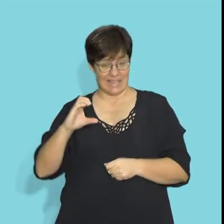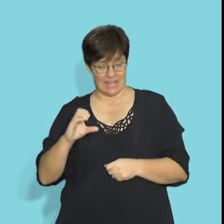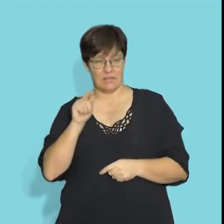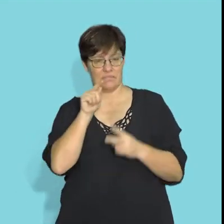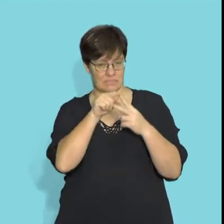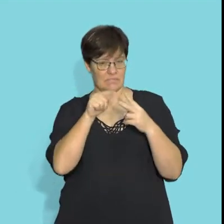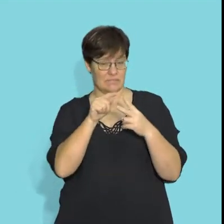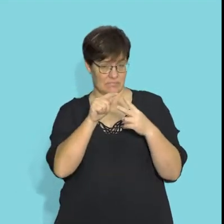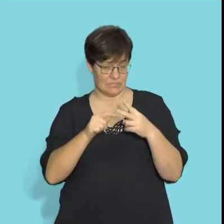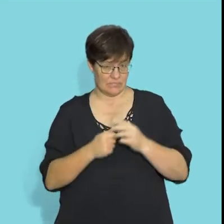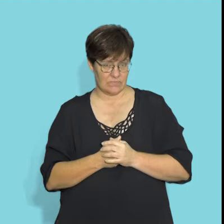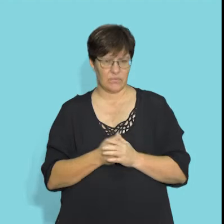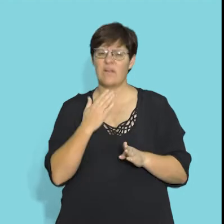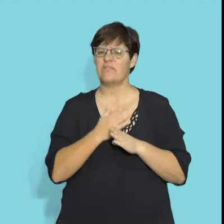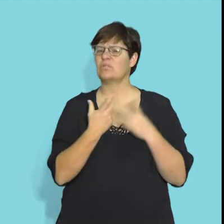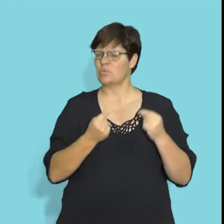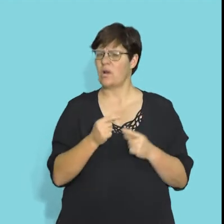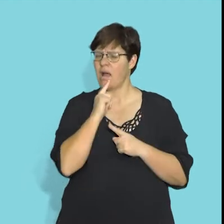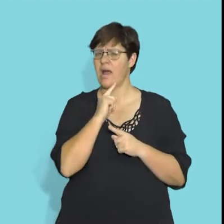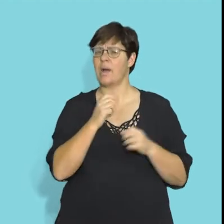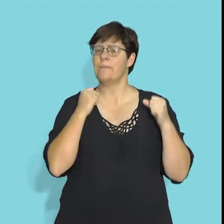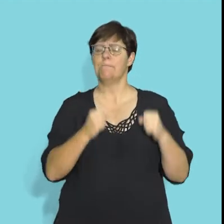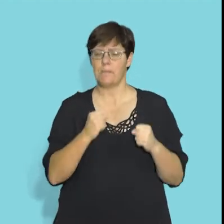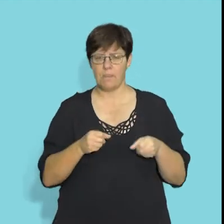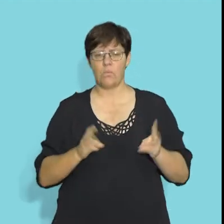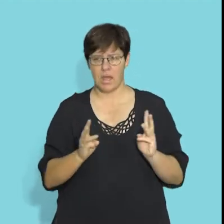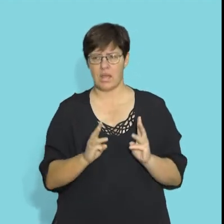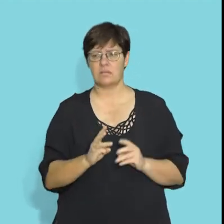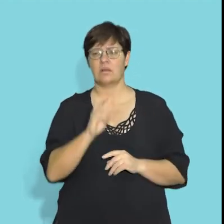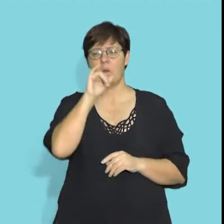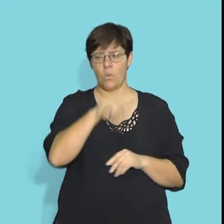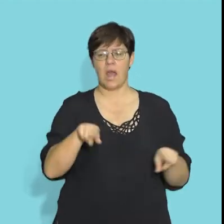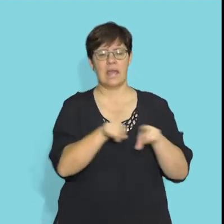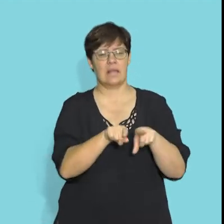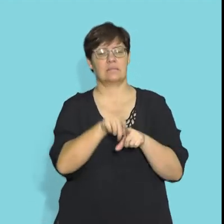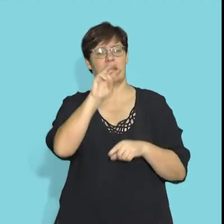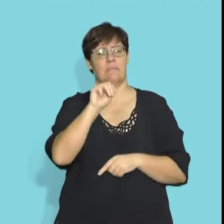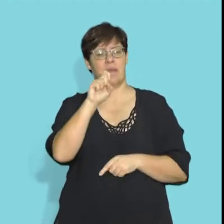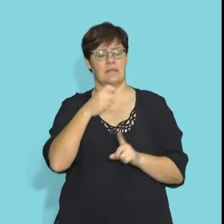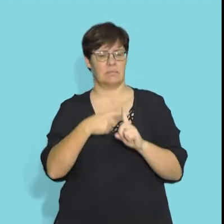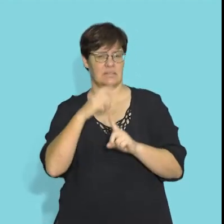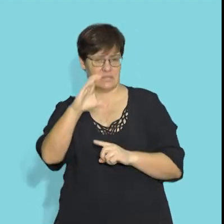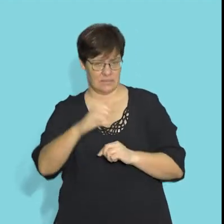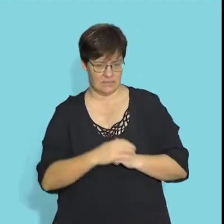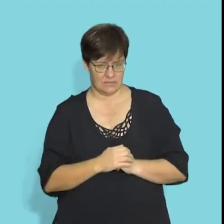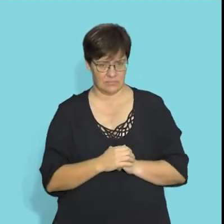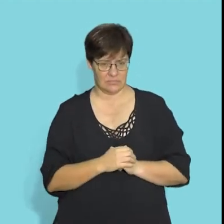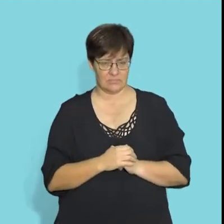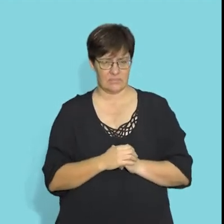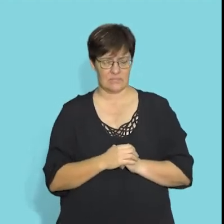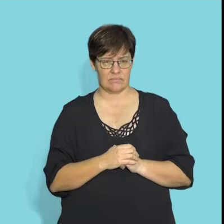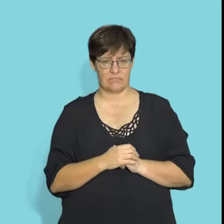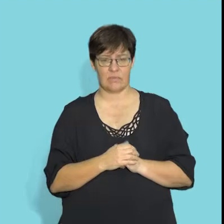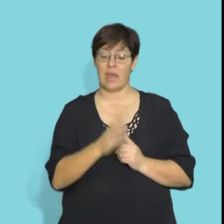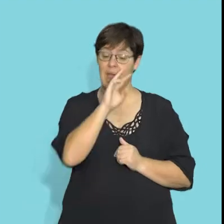C. So we've discussed this when we did functions. Our standard form is always going to look something like this: mx plus